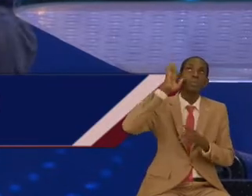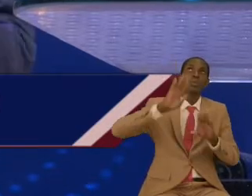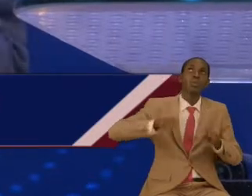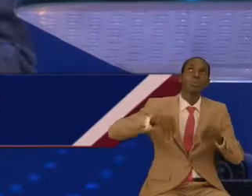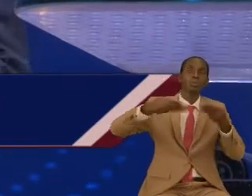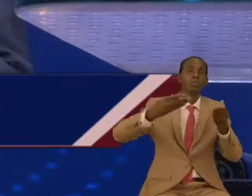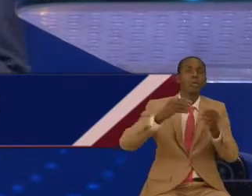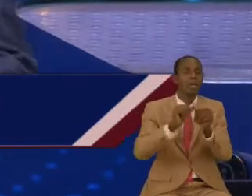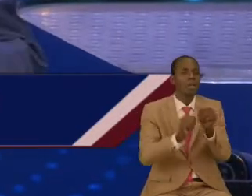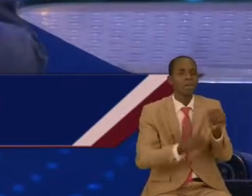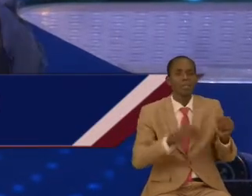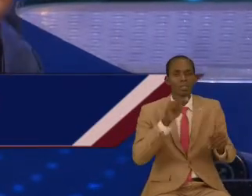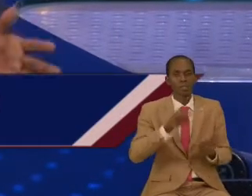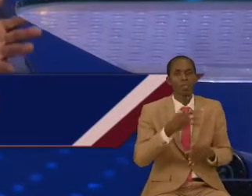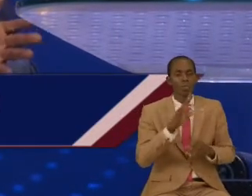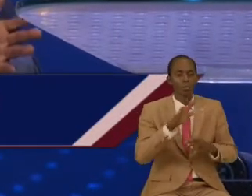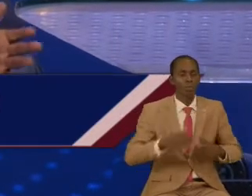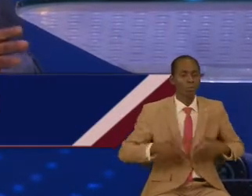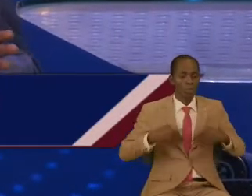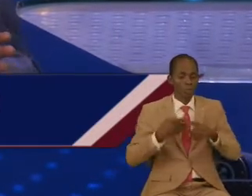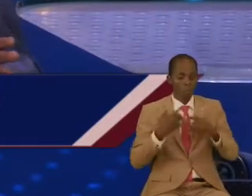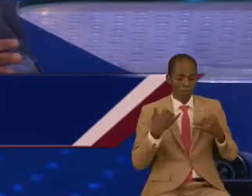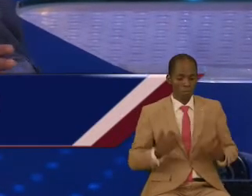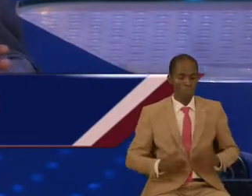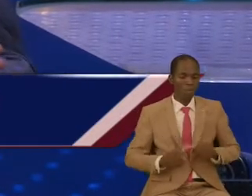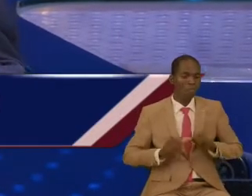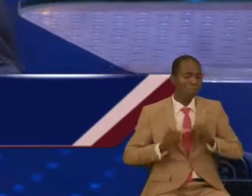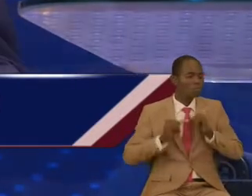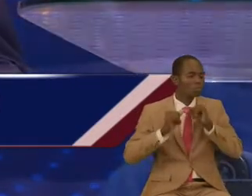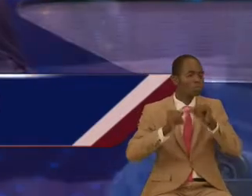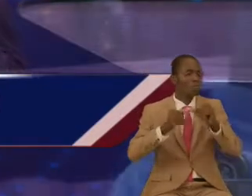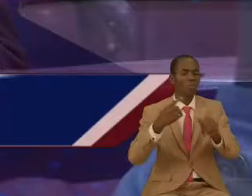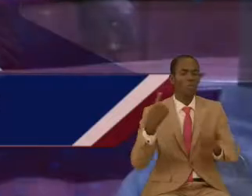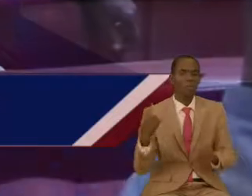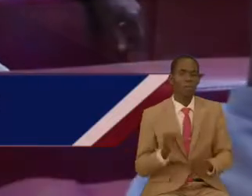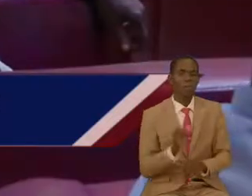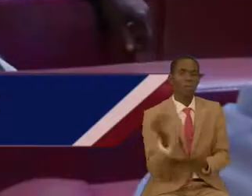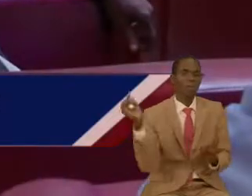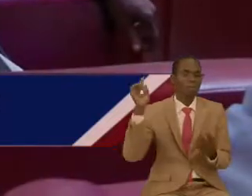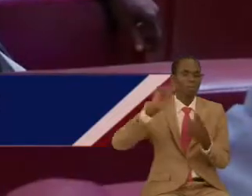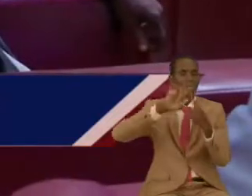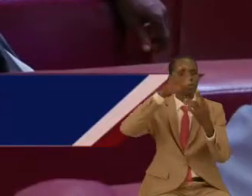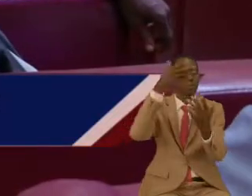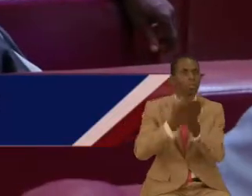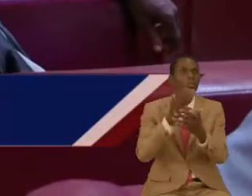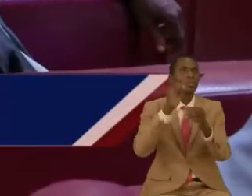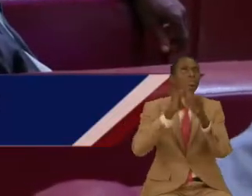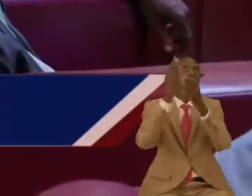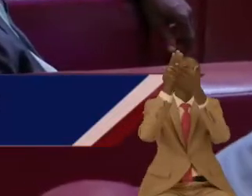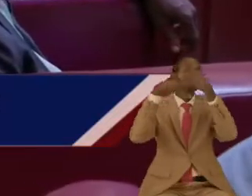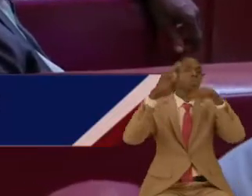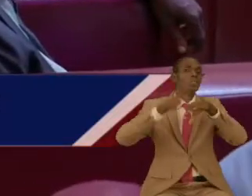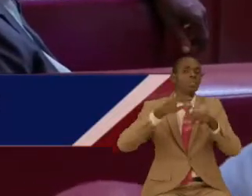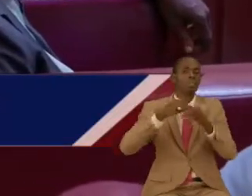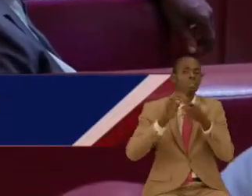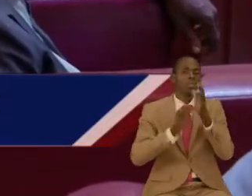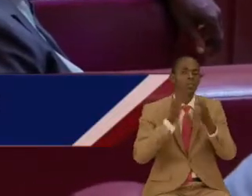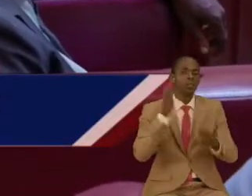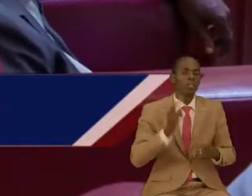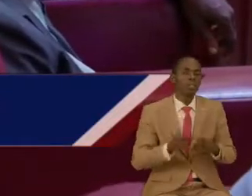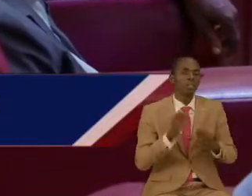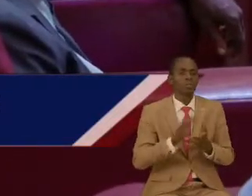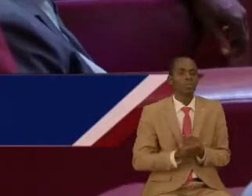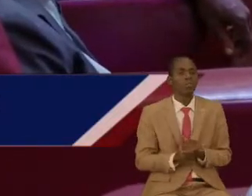all the needs of your life from now, henceforth, forever, until you get to heaven, in Jesus'